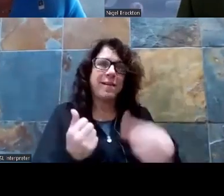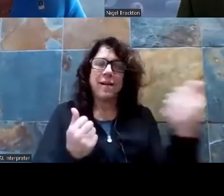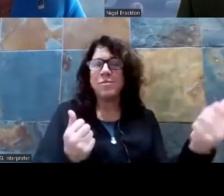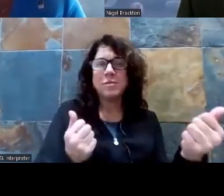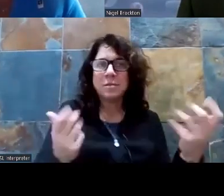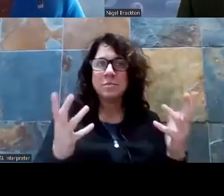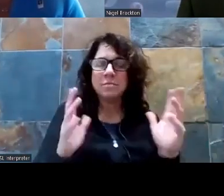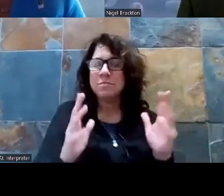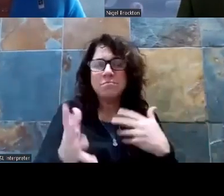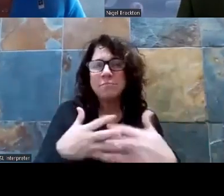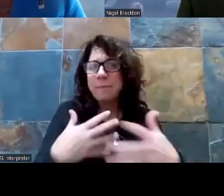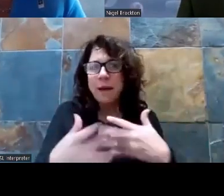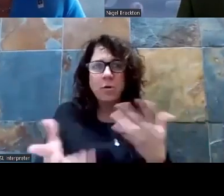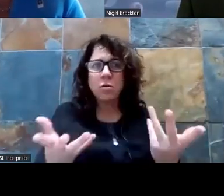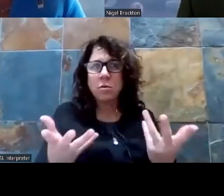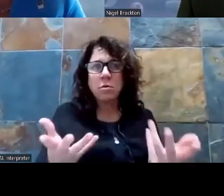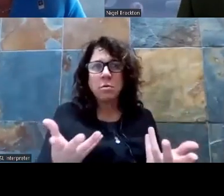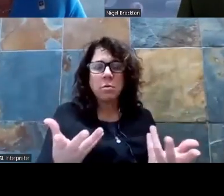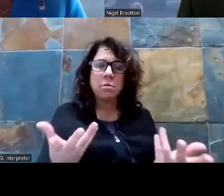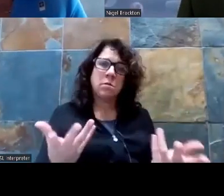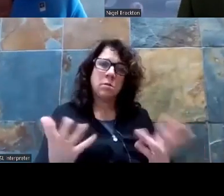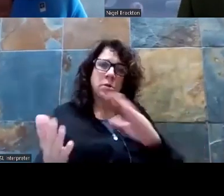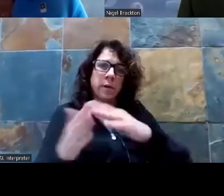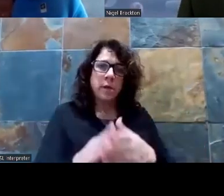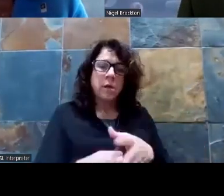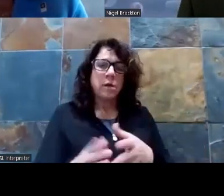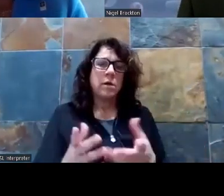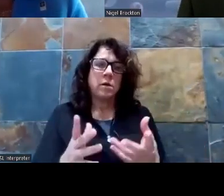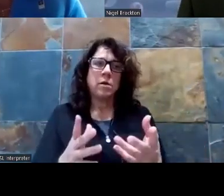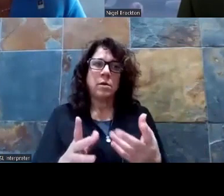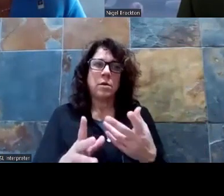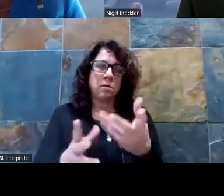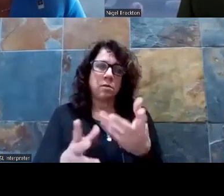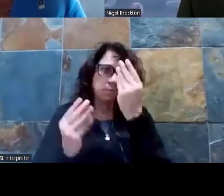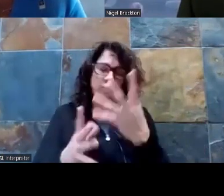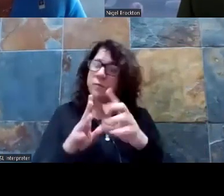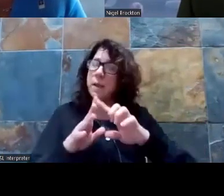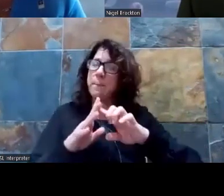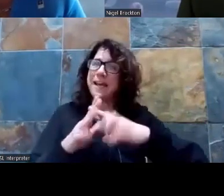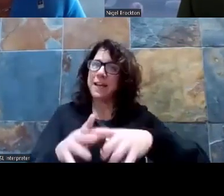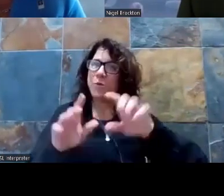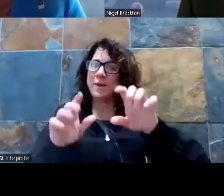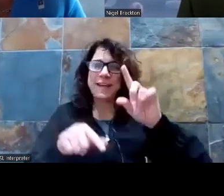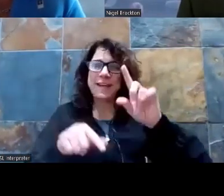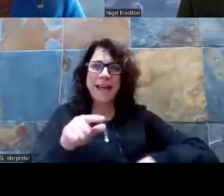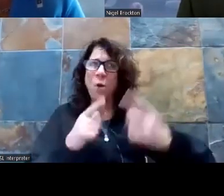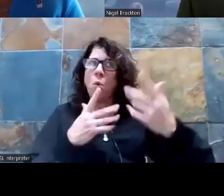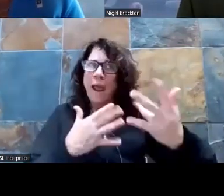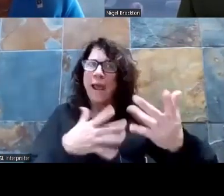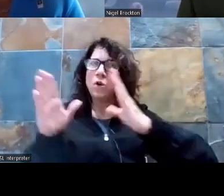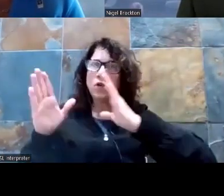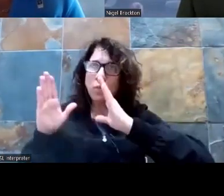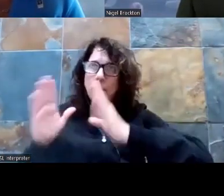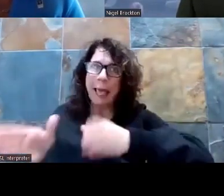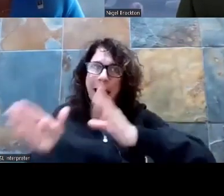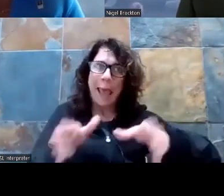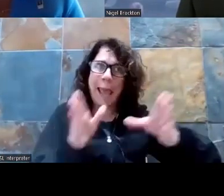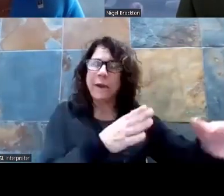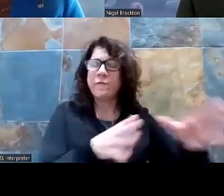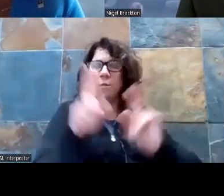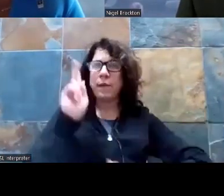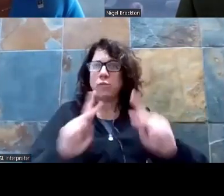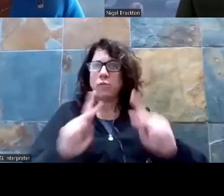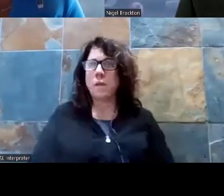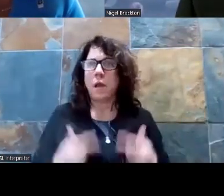the community on the table from the beginning. You can't wait and plan for people's